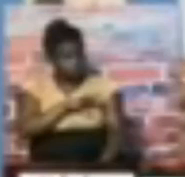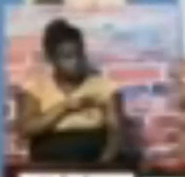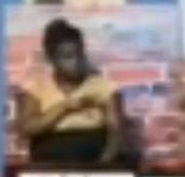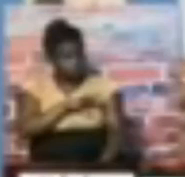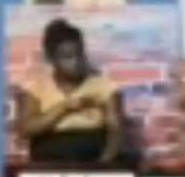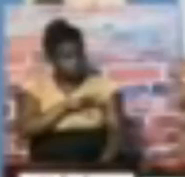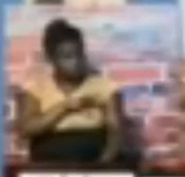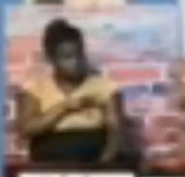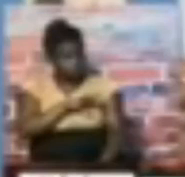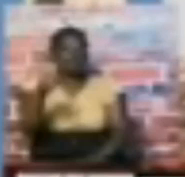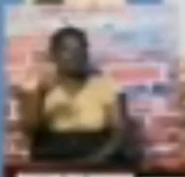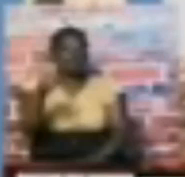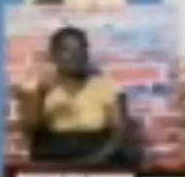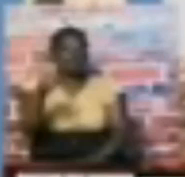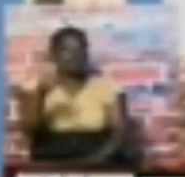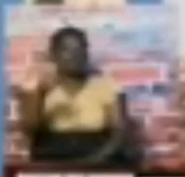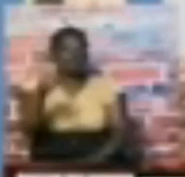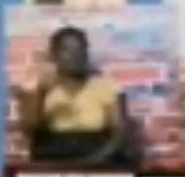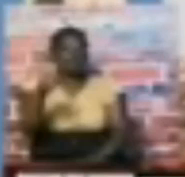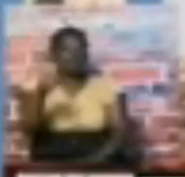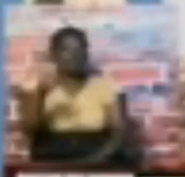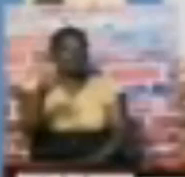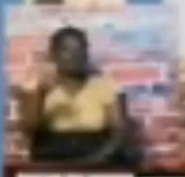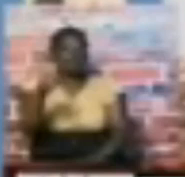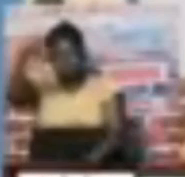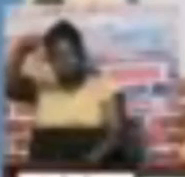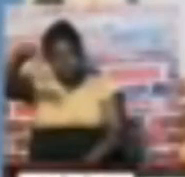Because this president of yours from